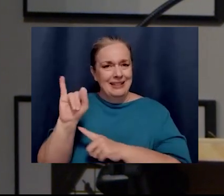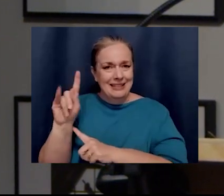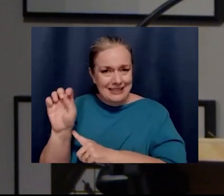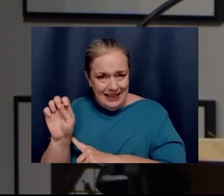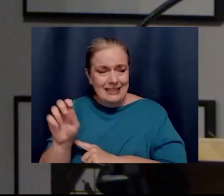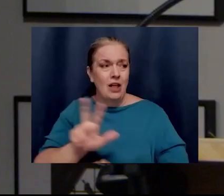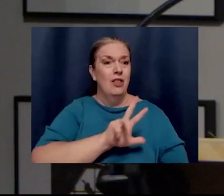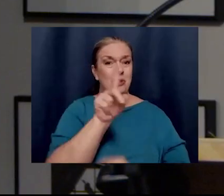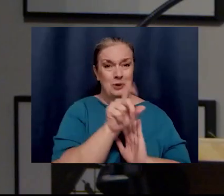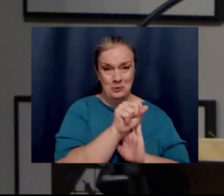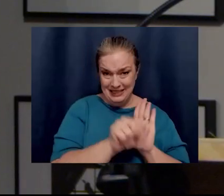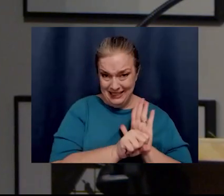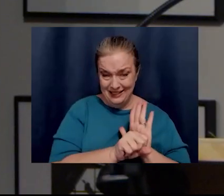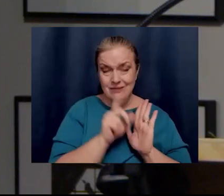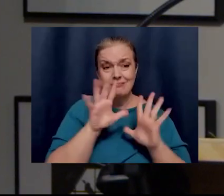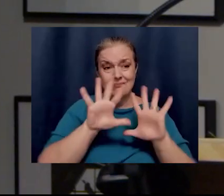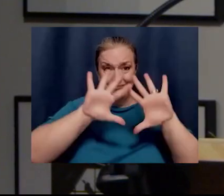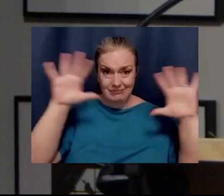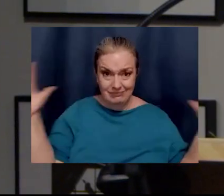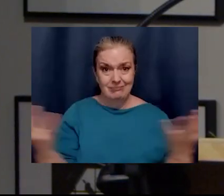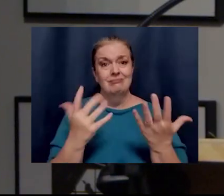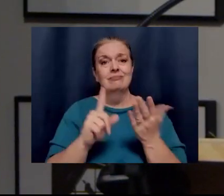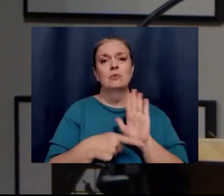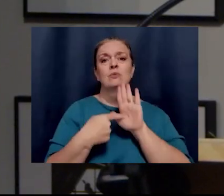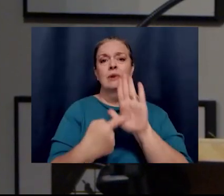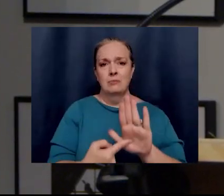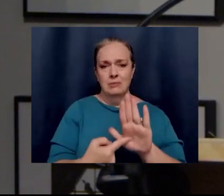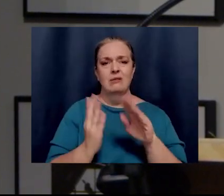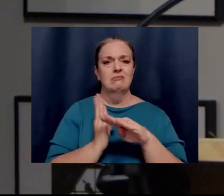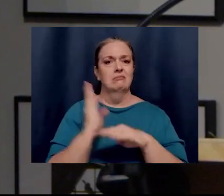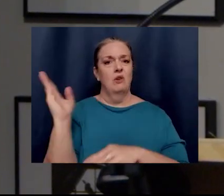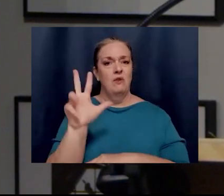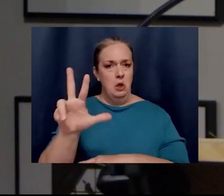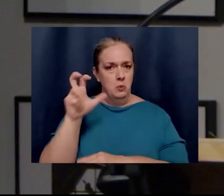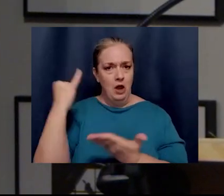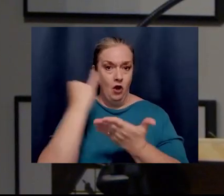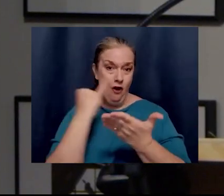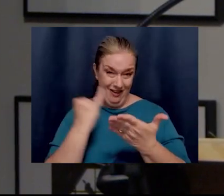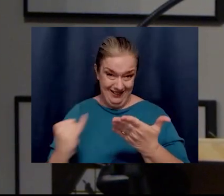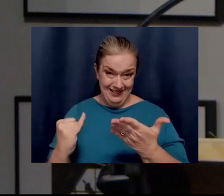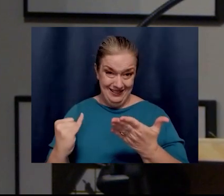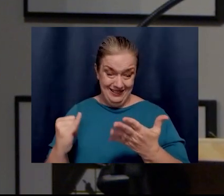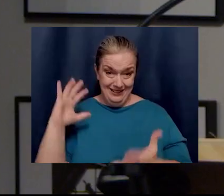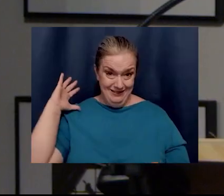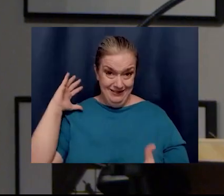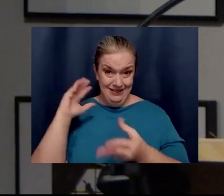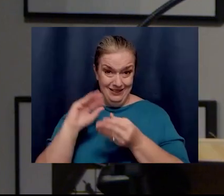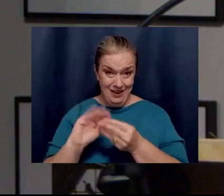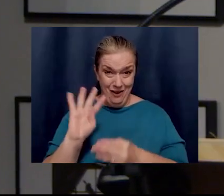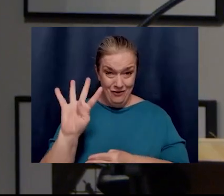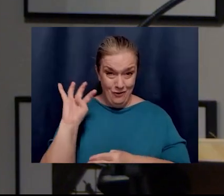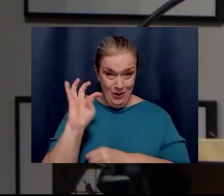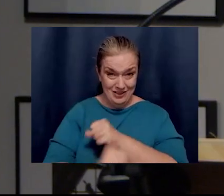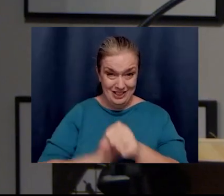states, collectively representing the legacies of more than 300 artists spanning 4